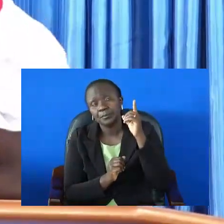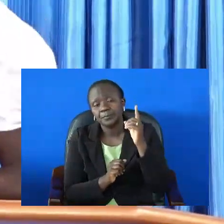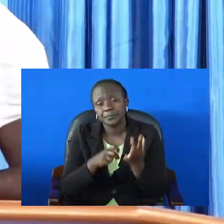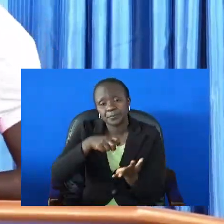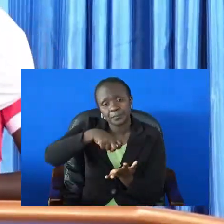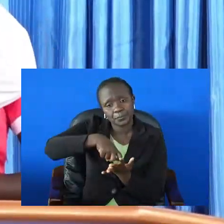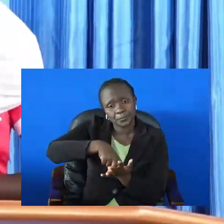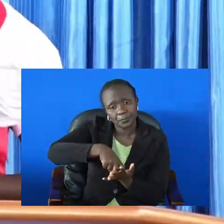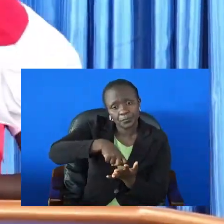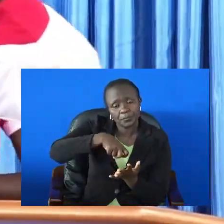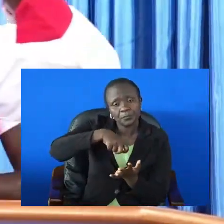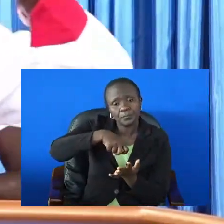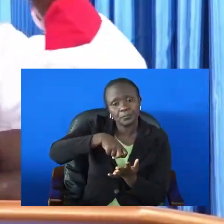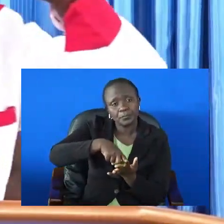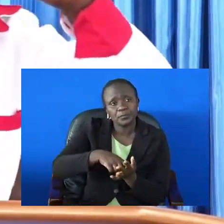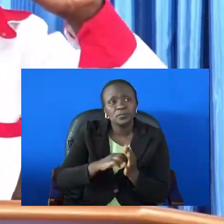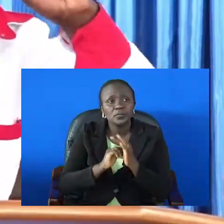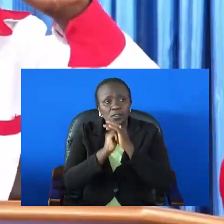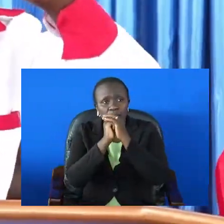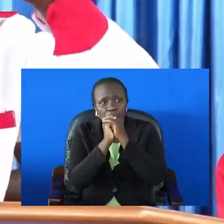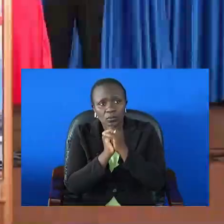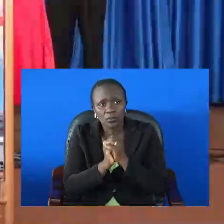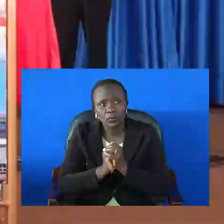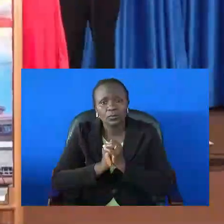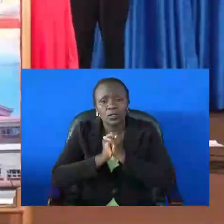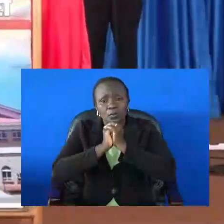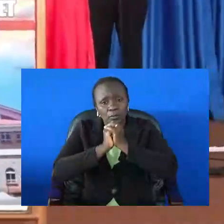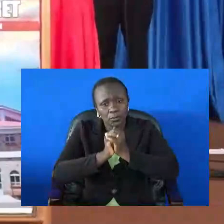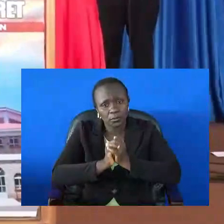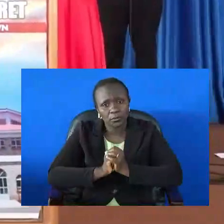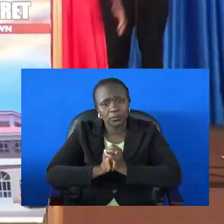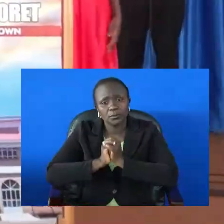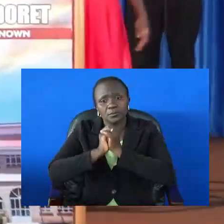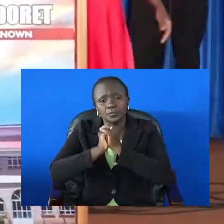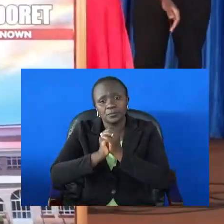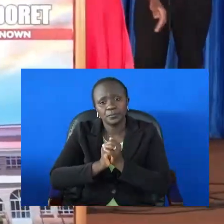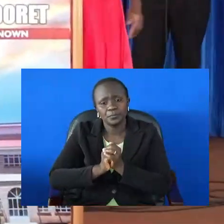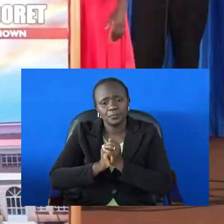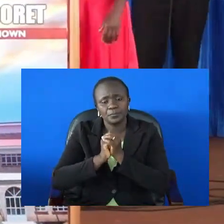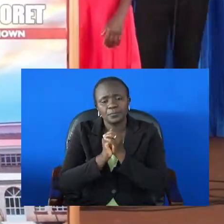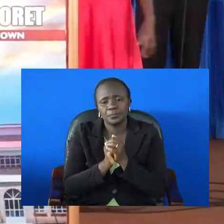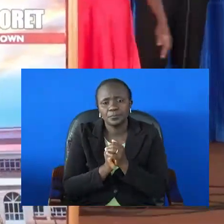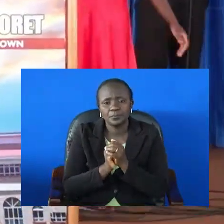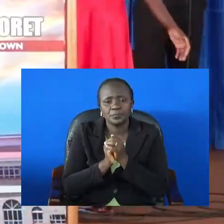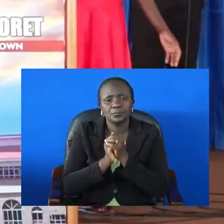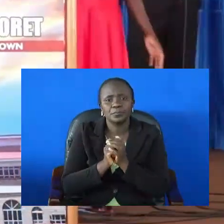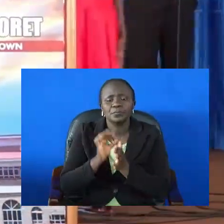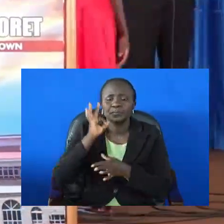nikuabudu napiga magoti nikuabudu